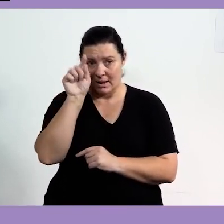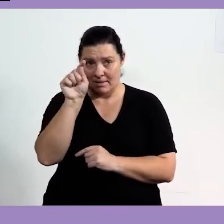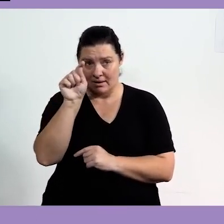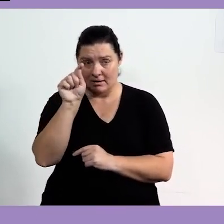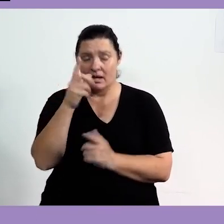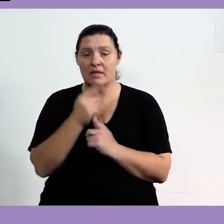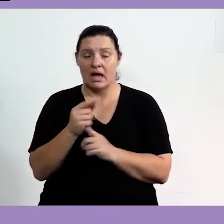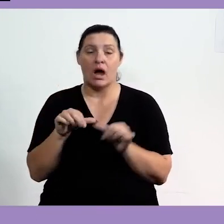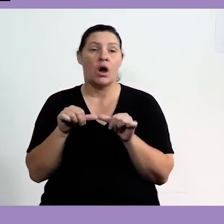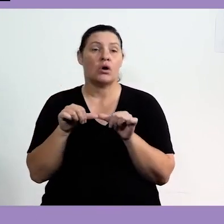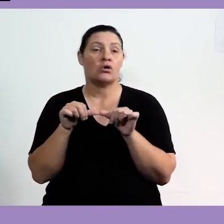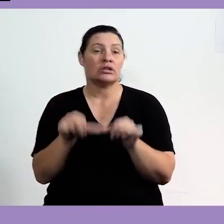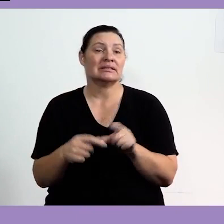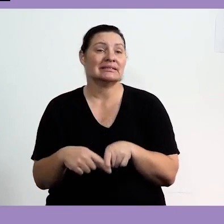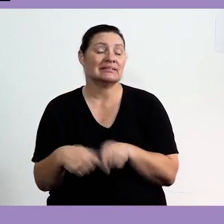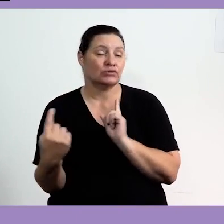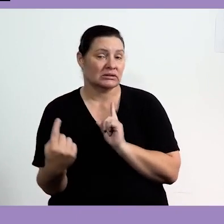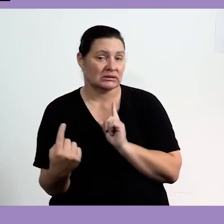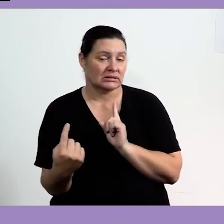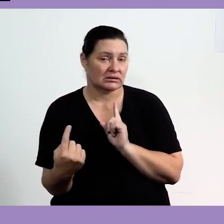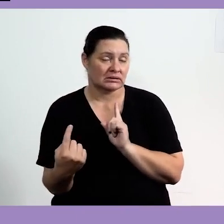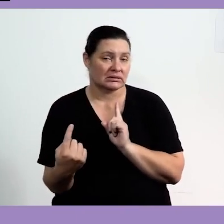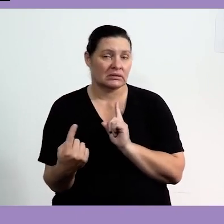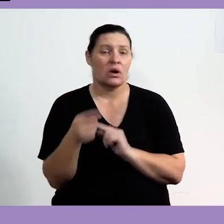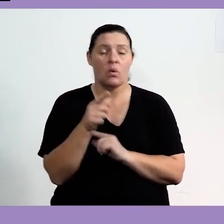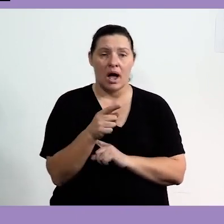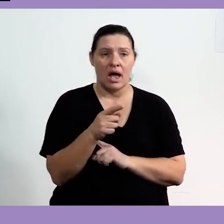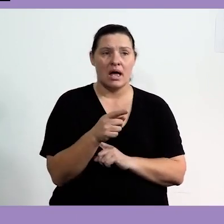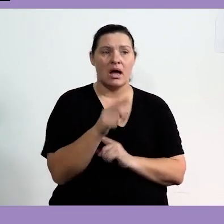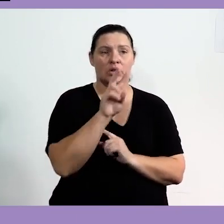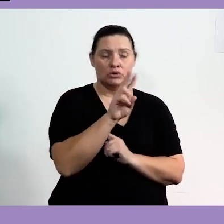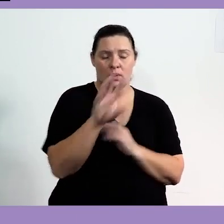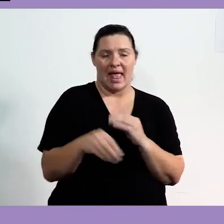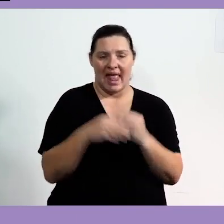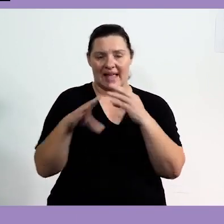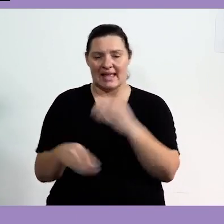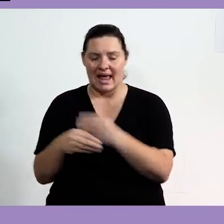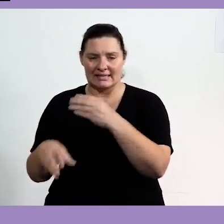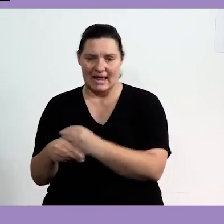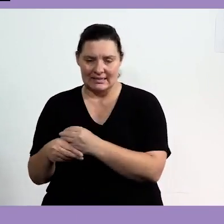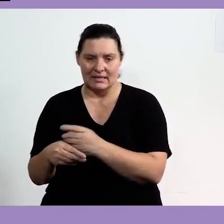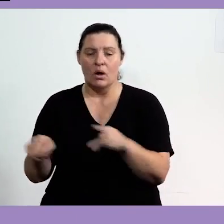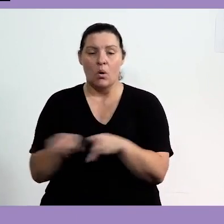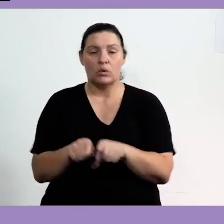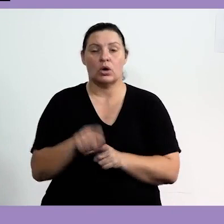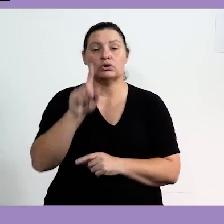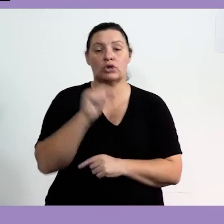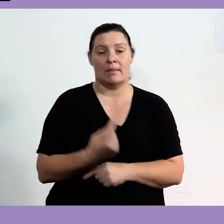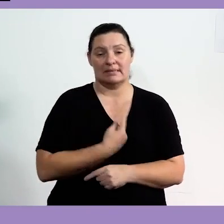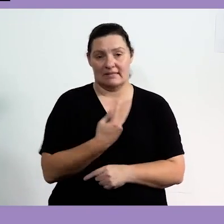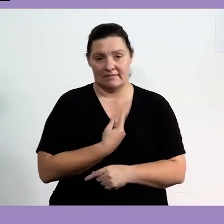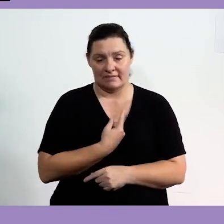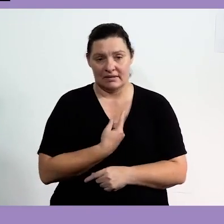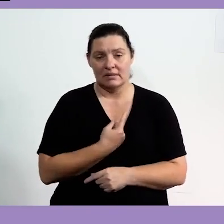here, the constant difference, which is that 2 that we were adding, and also the